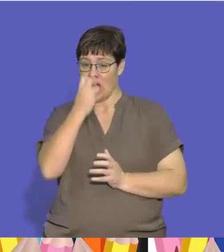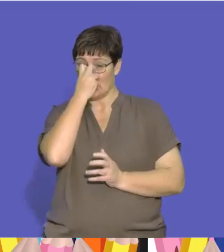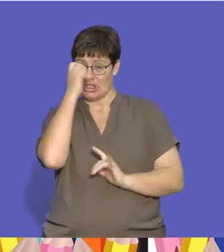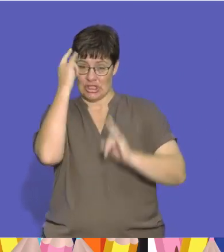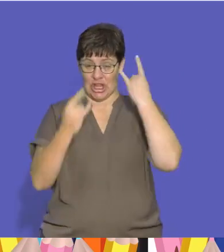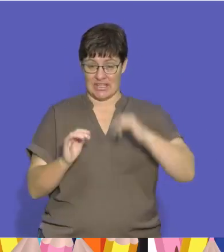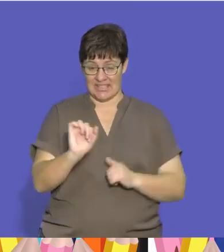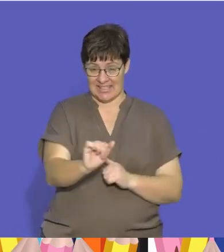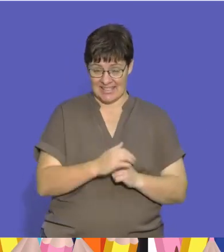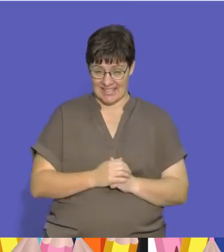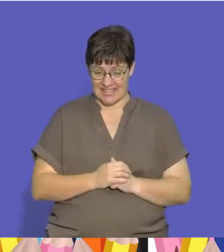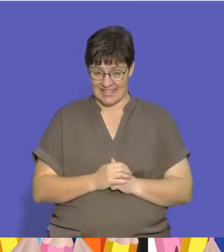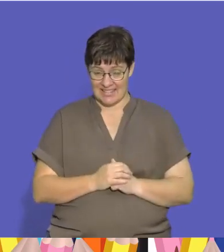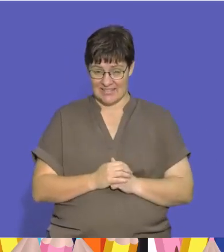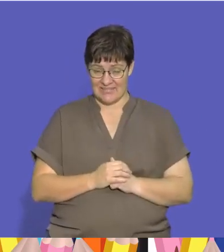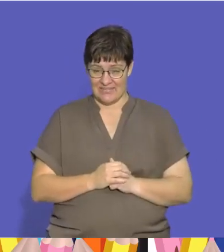circus,